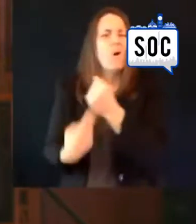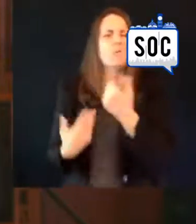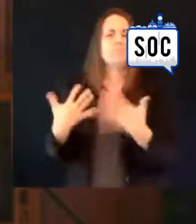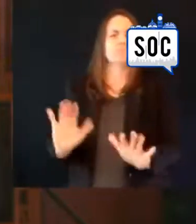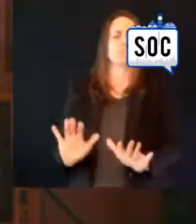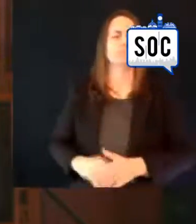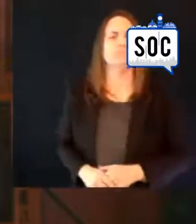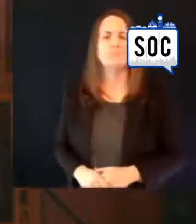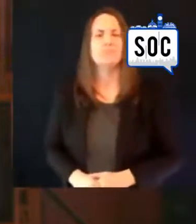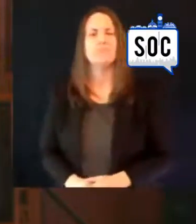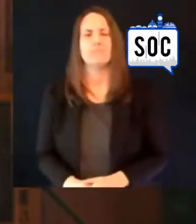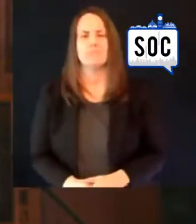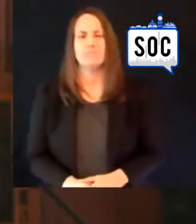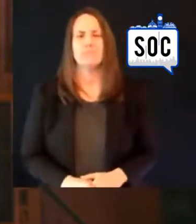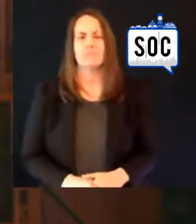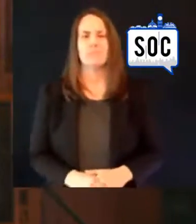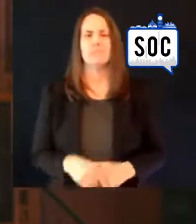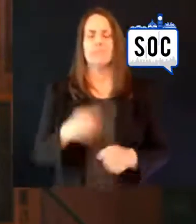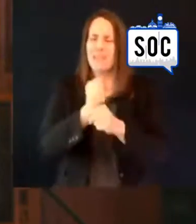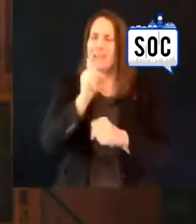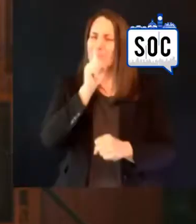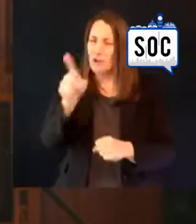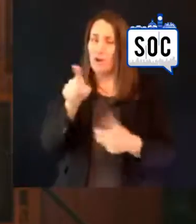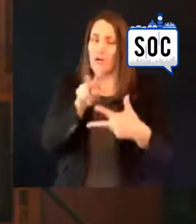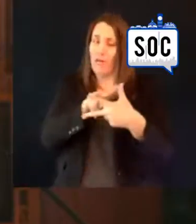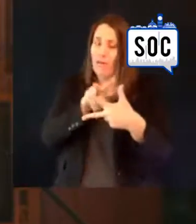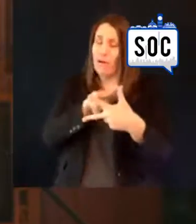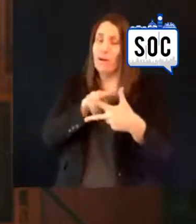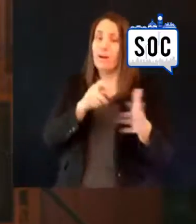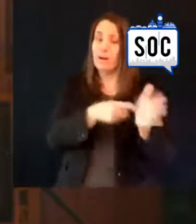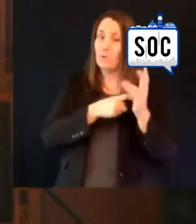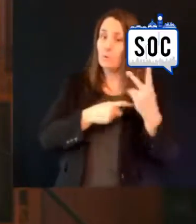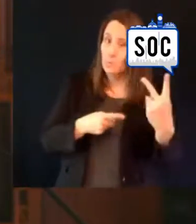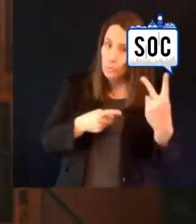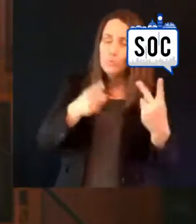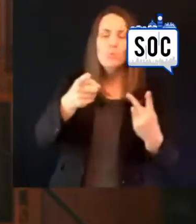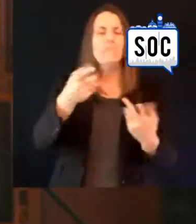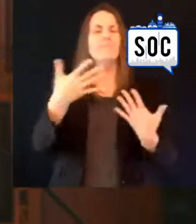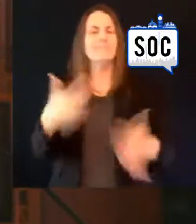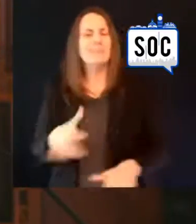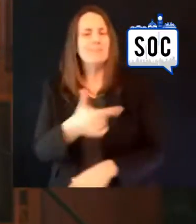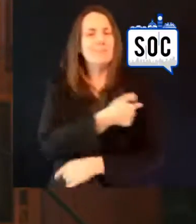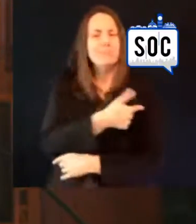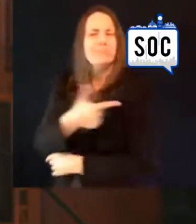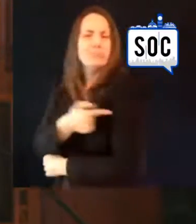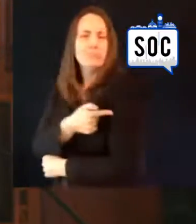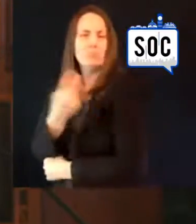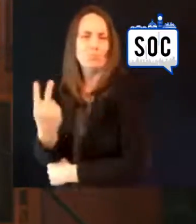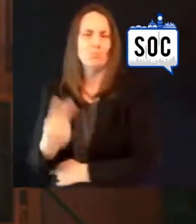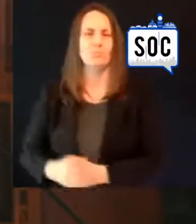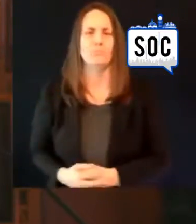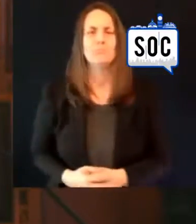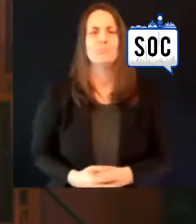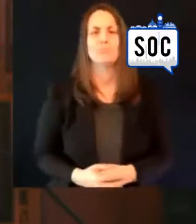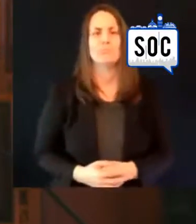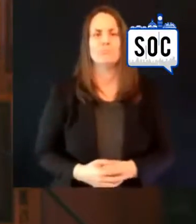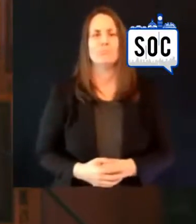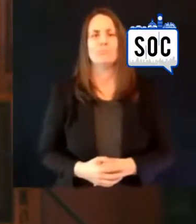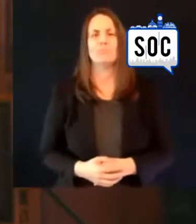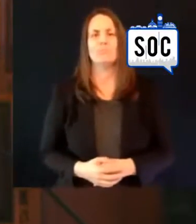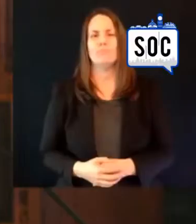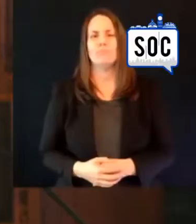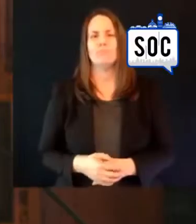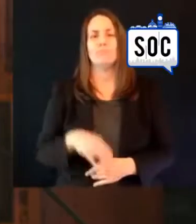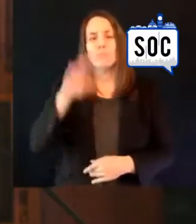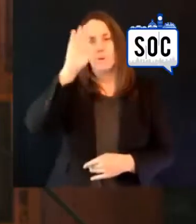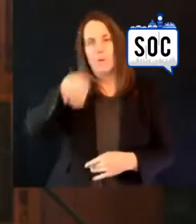need to continue to all do our part, as the governor said, to stop the spread. Spring brings a lot of holidays along with